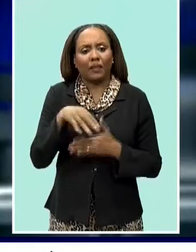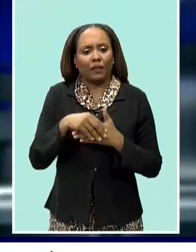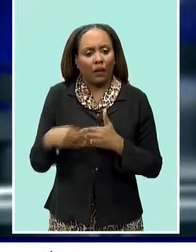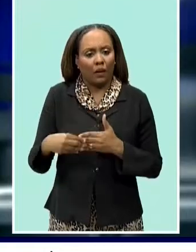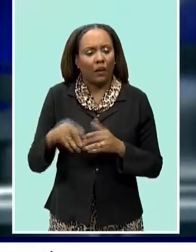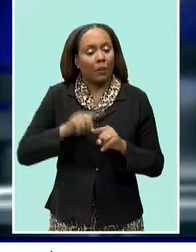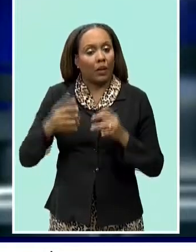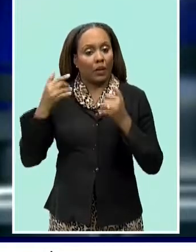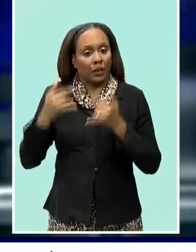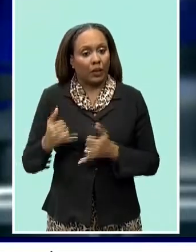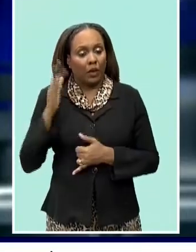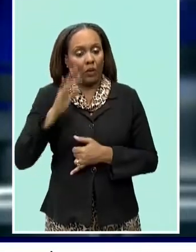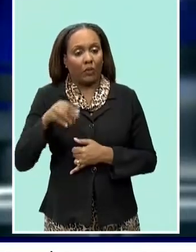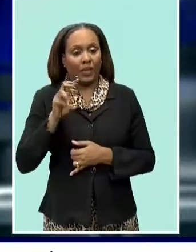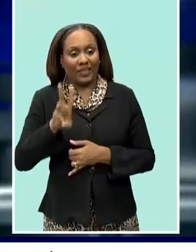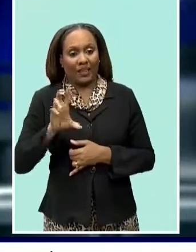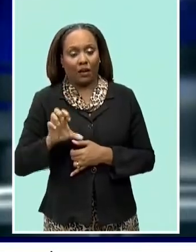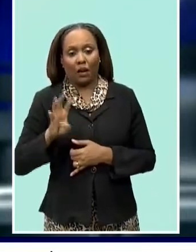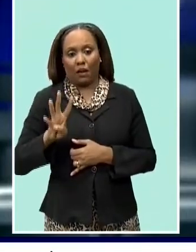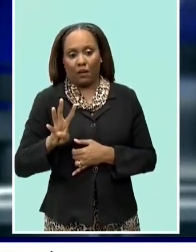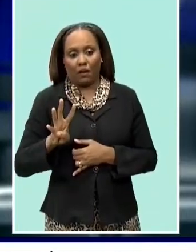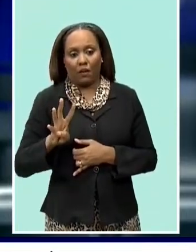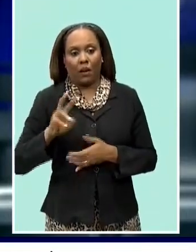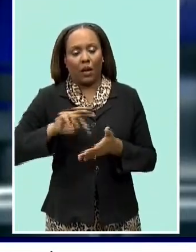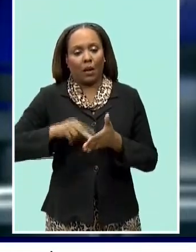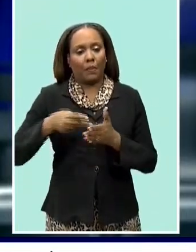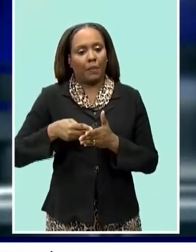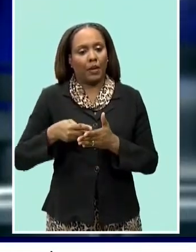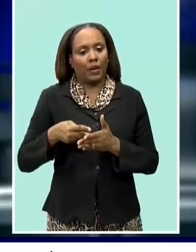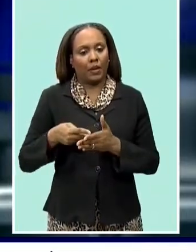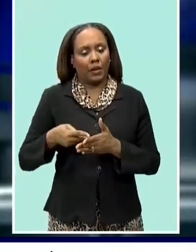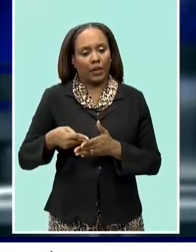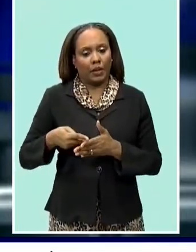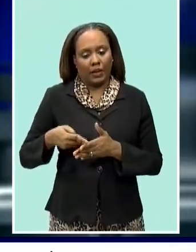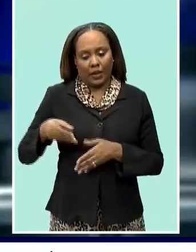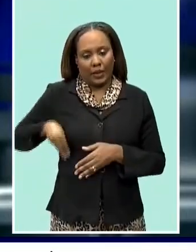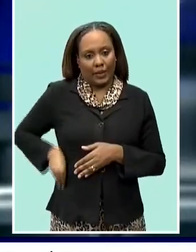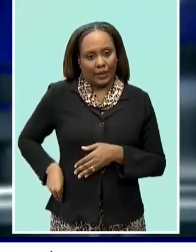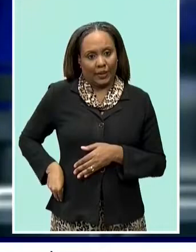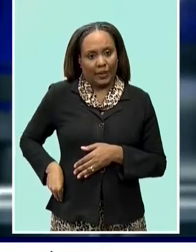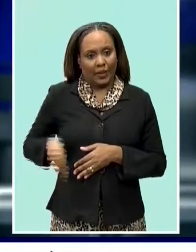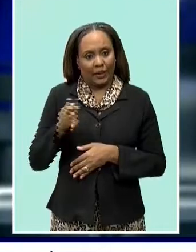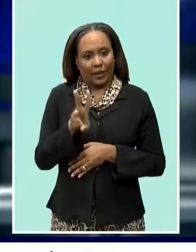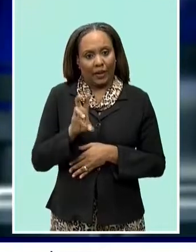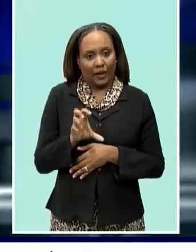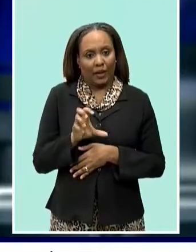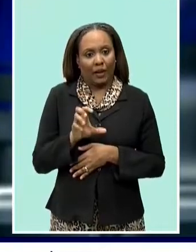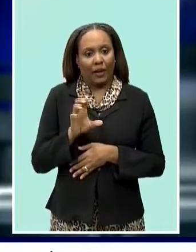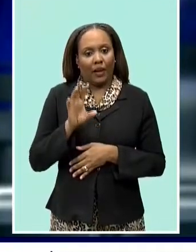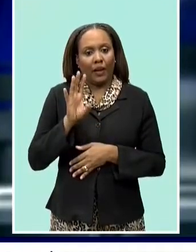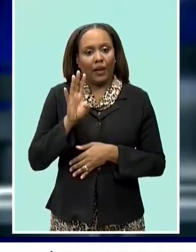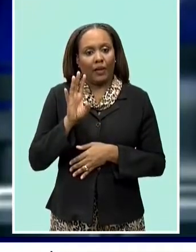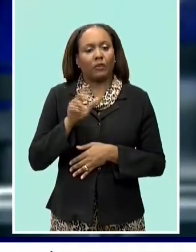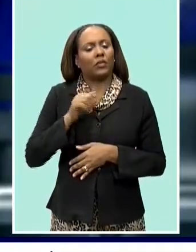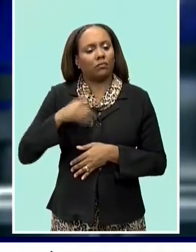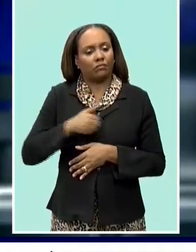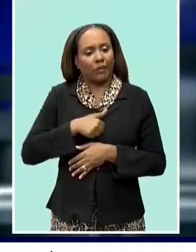$985 a month. But your PAYE will now be $604, representing additional monthly income